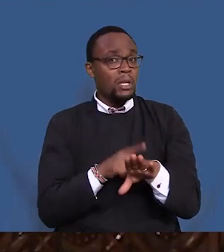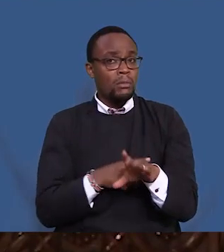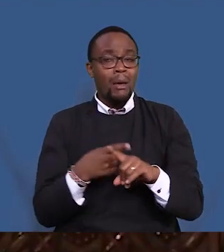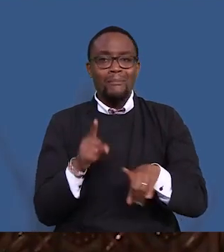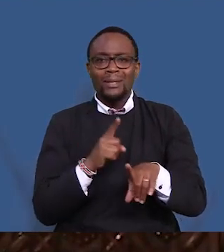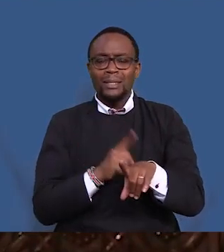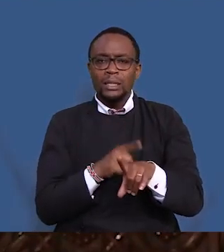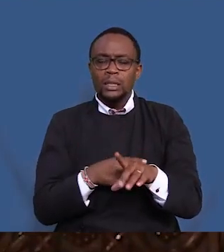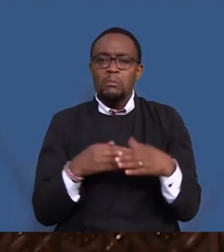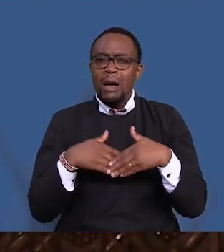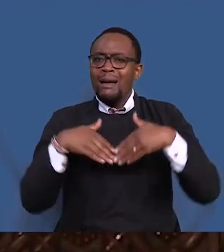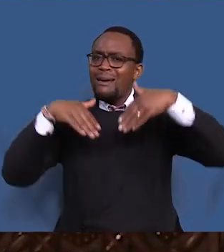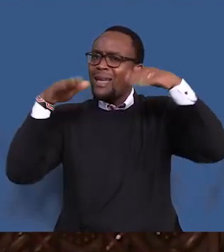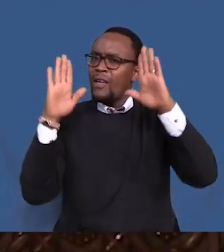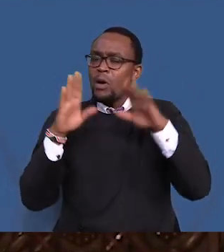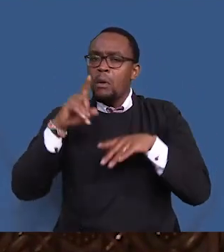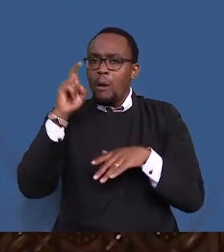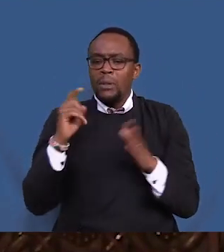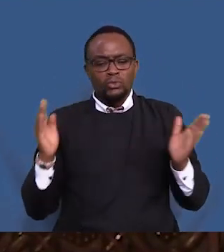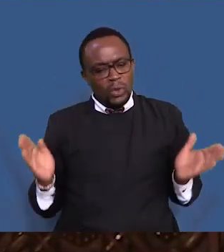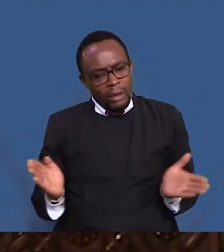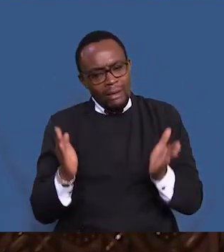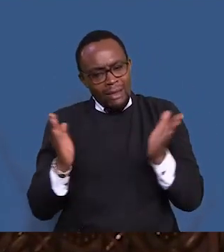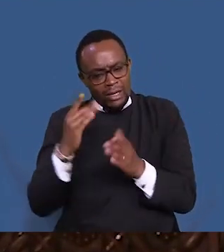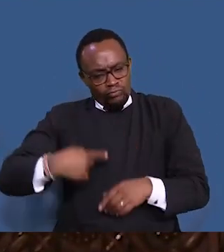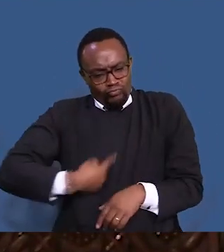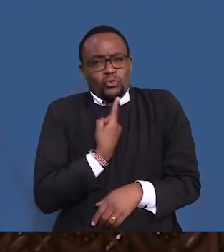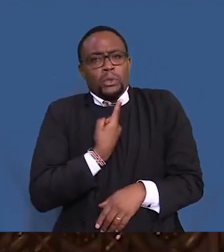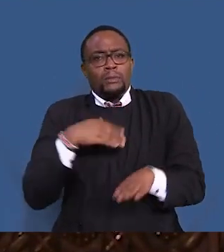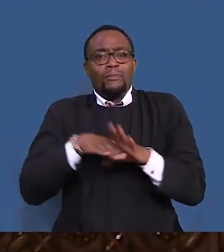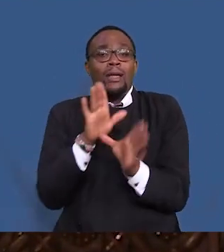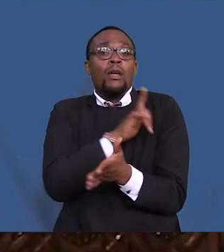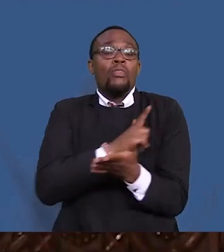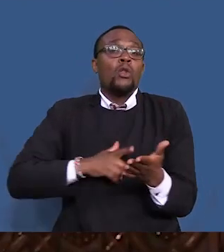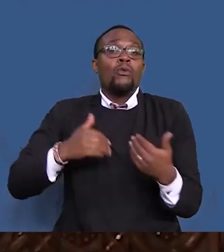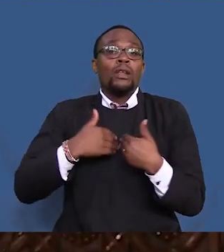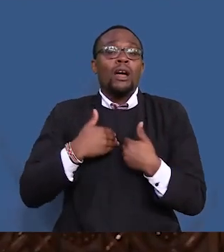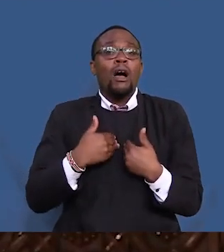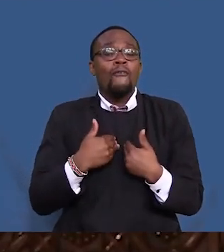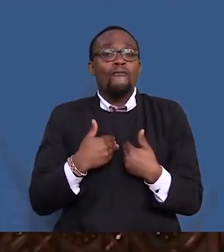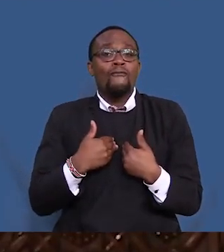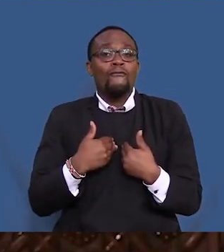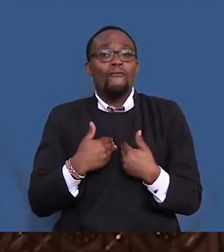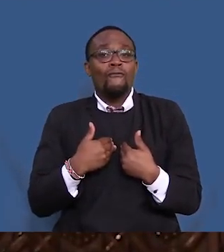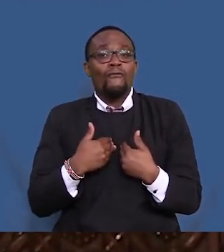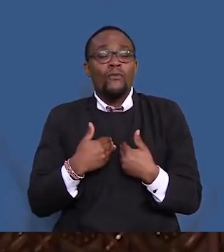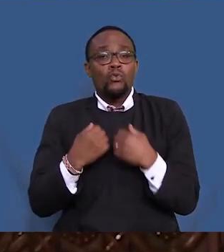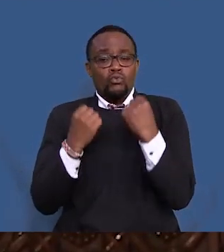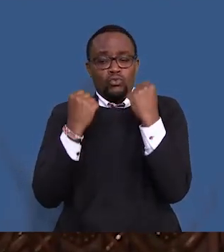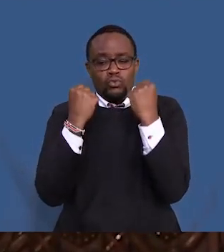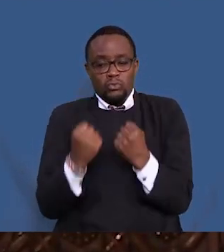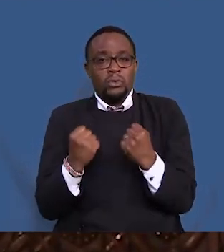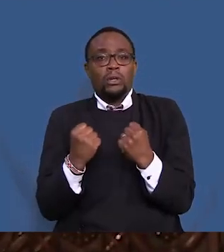as they give up along the way, you must encourage yourself in the Lord and have what is called the